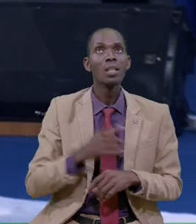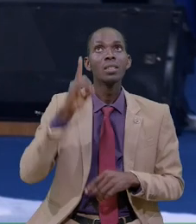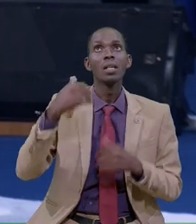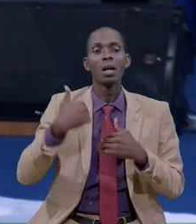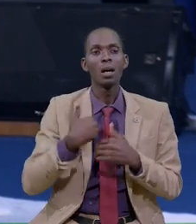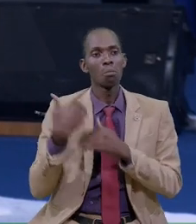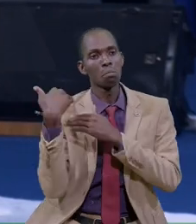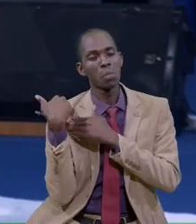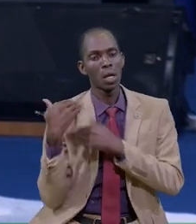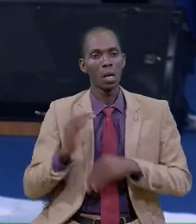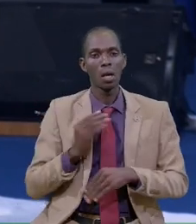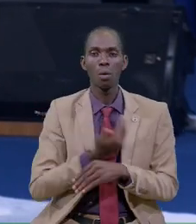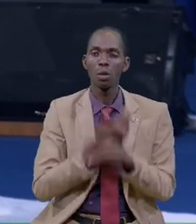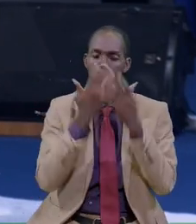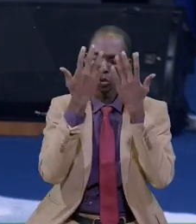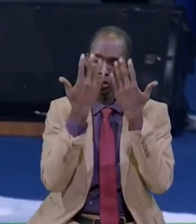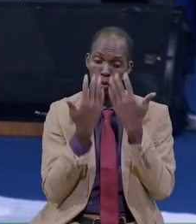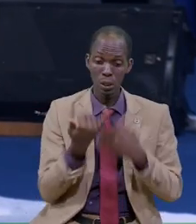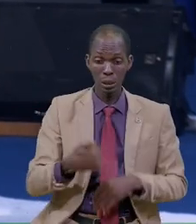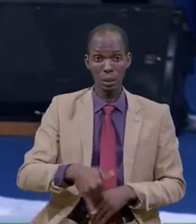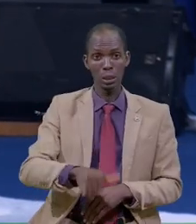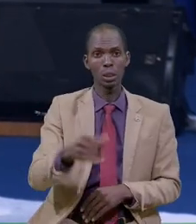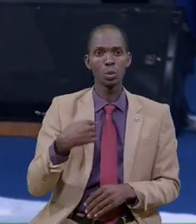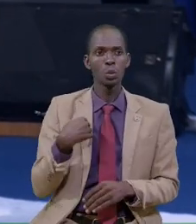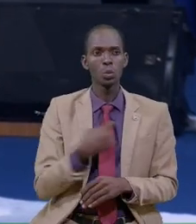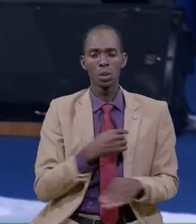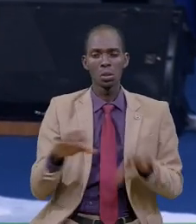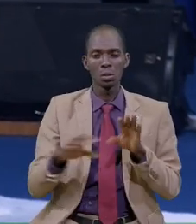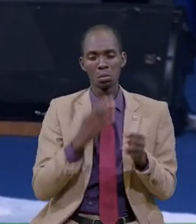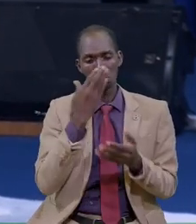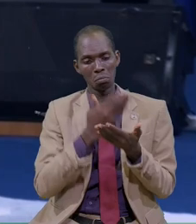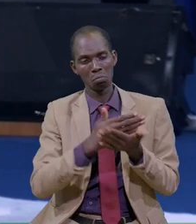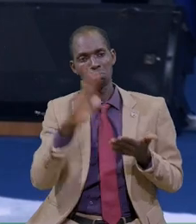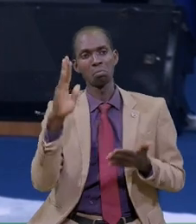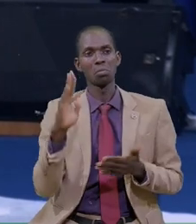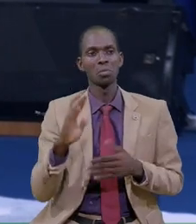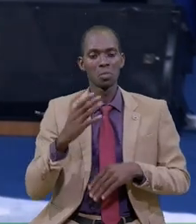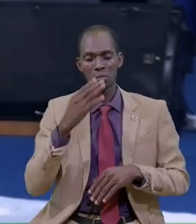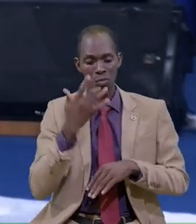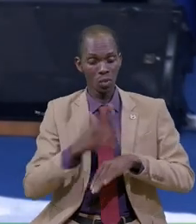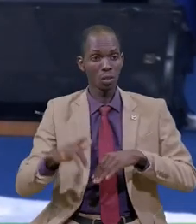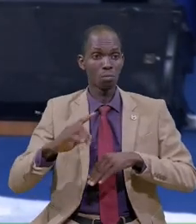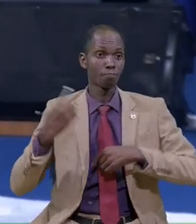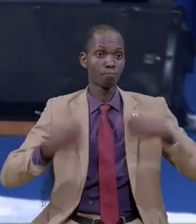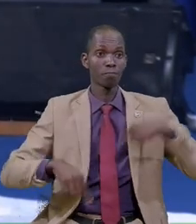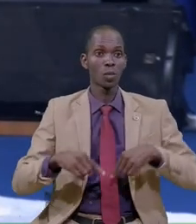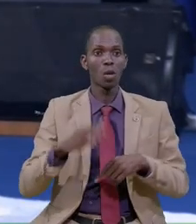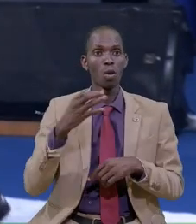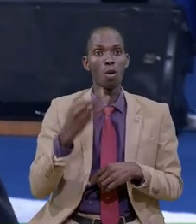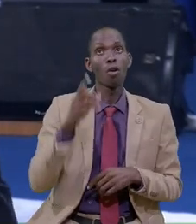carried our sorrows. Yet we did esteem him smitten of God